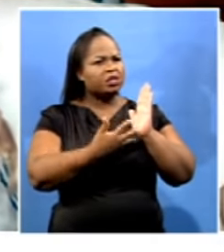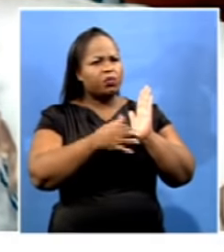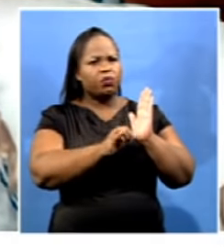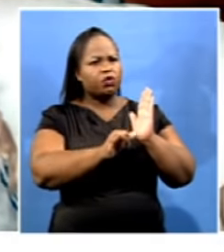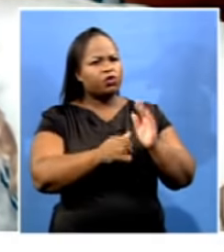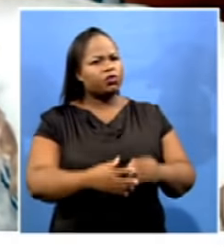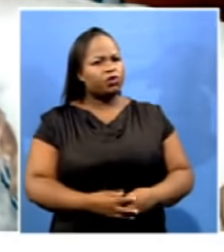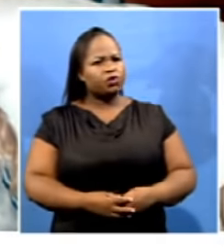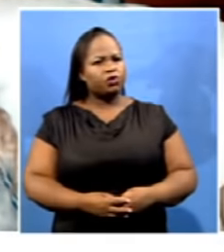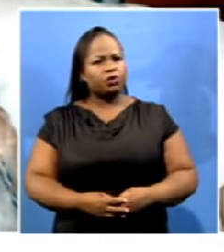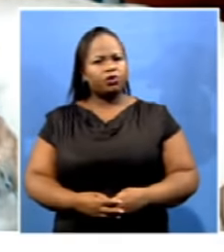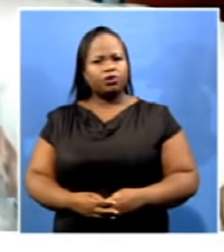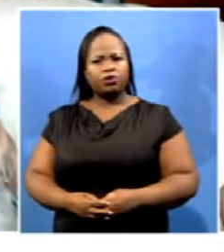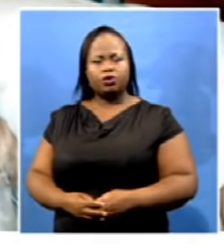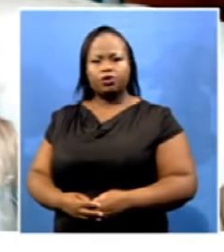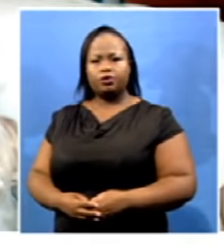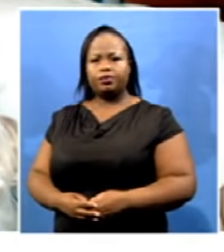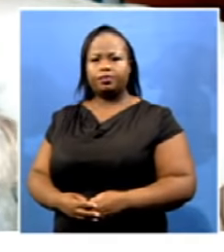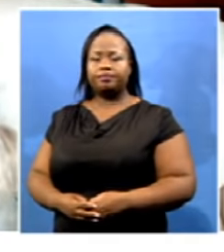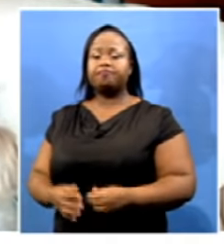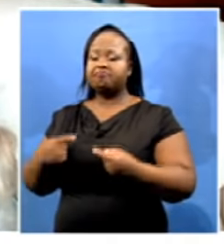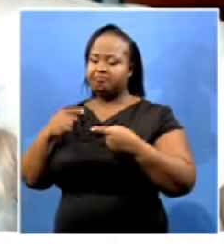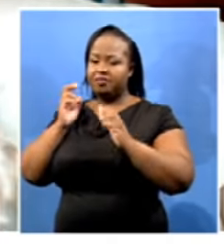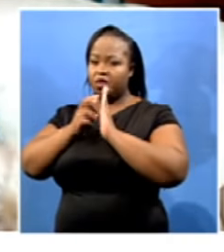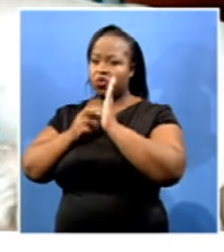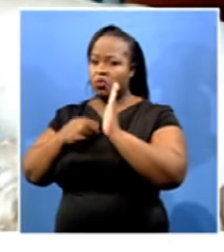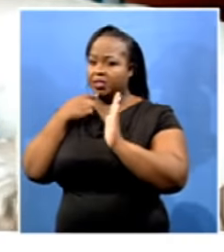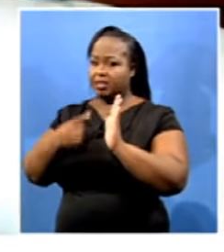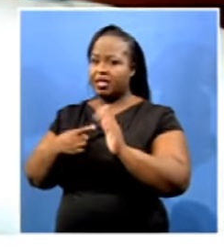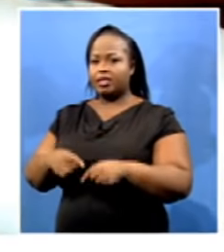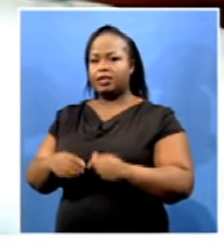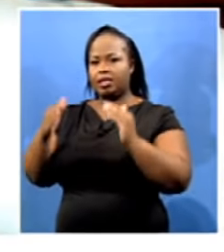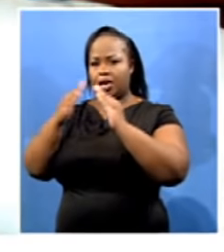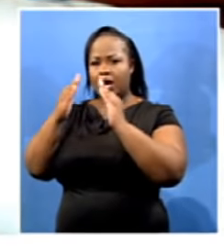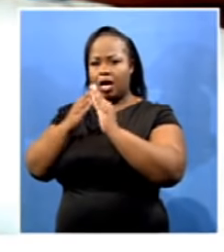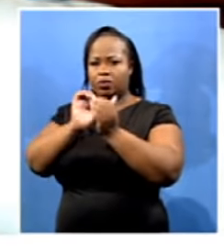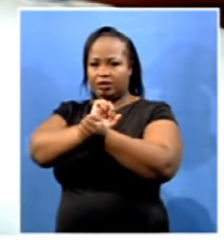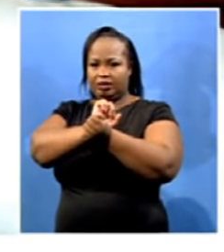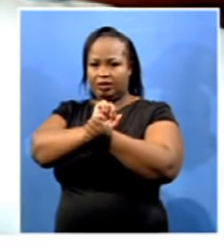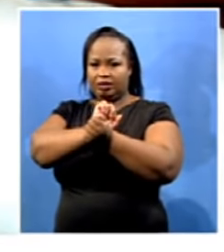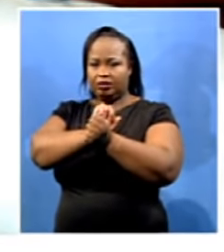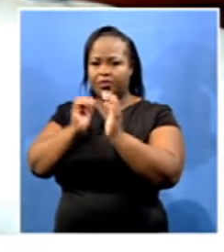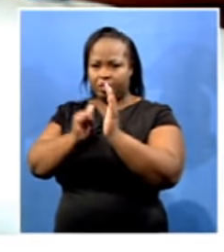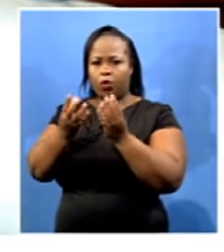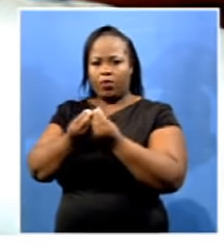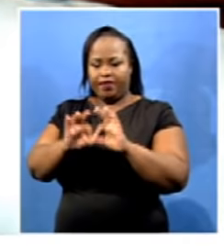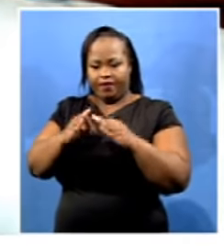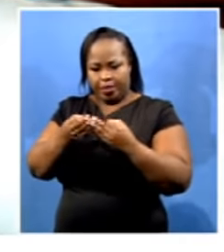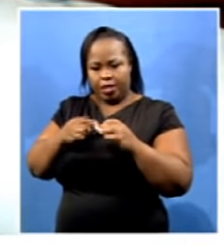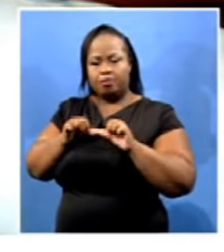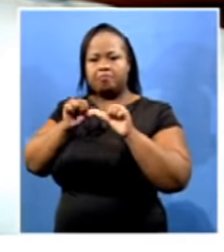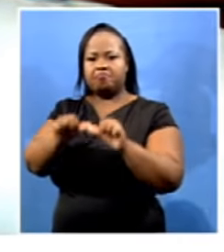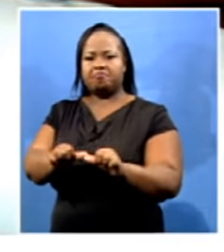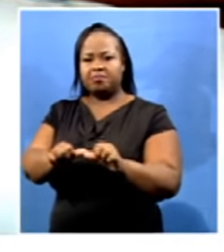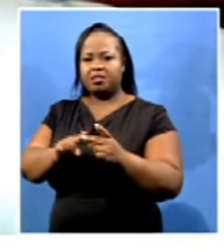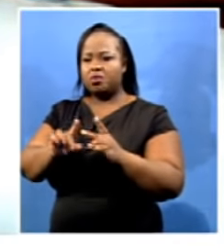like? So he will continue his sentence under house arrest, which means he's at home with his family. He's